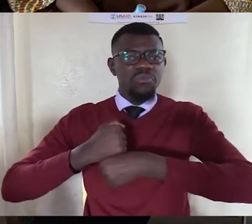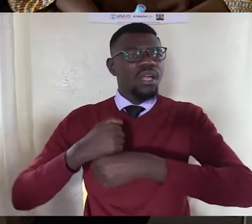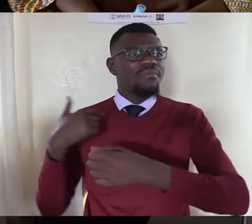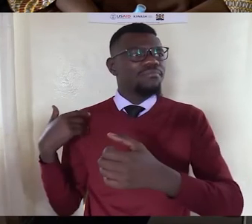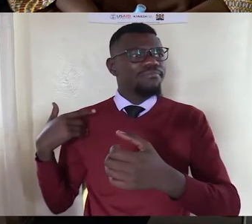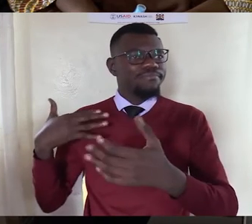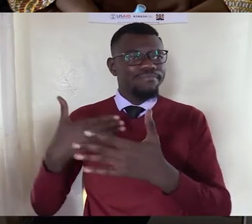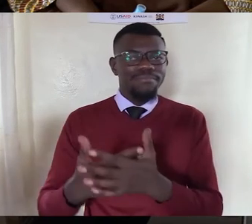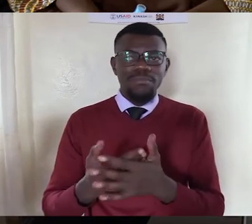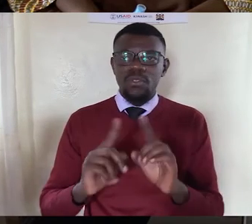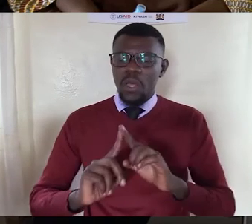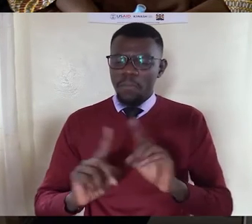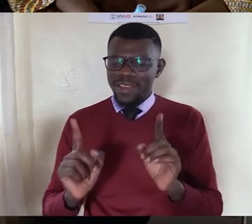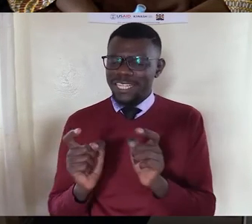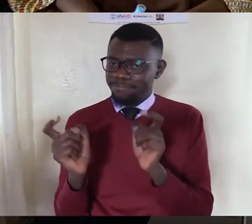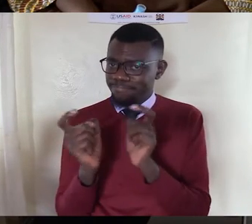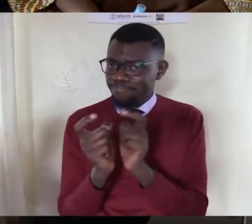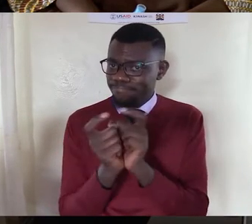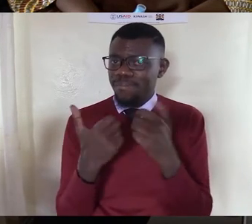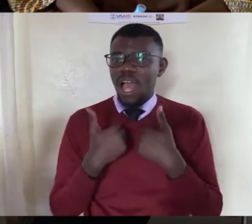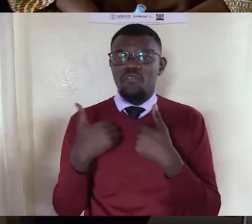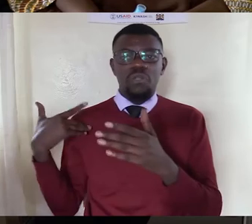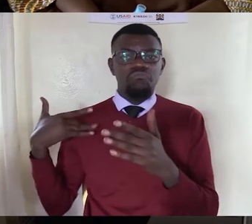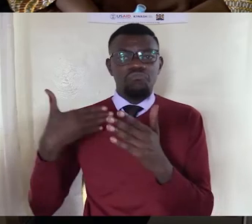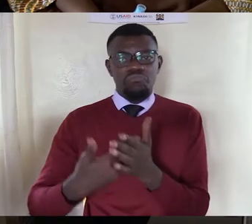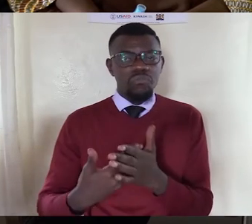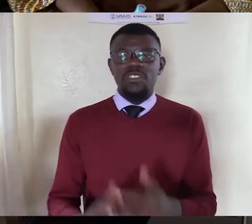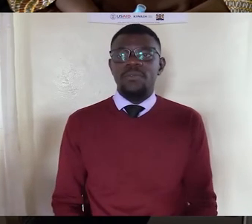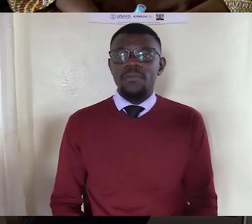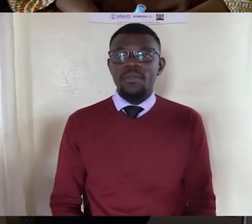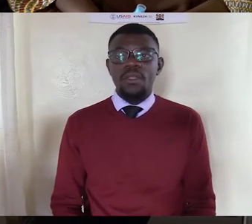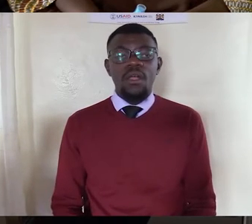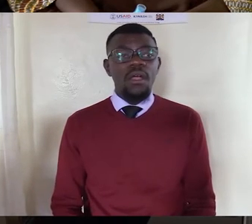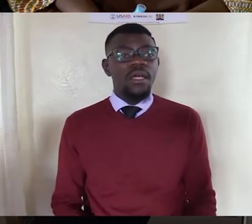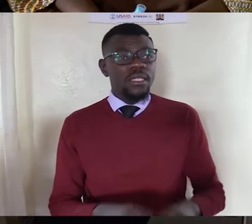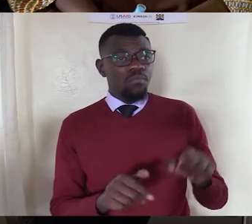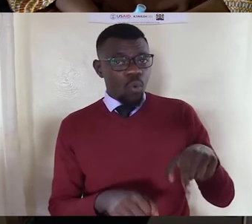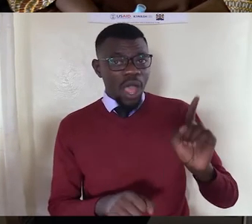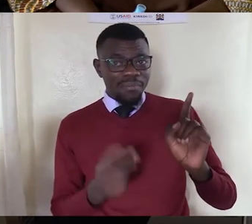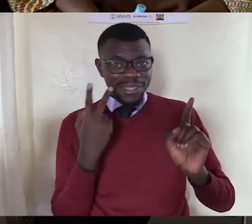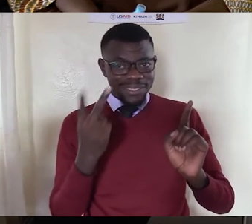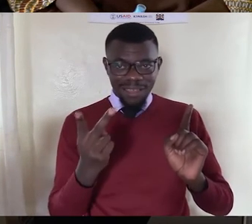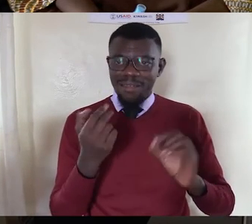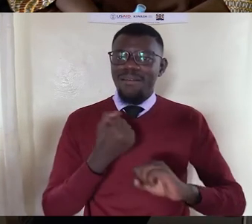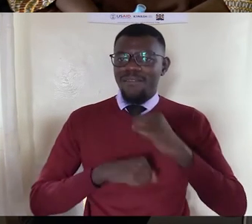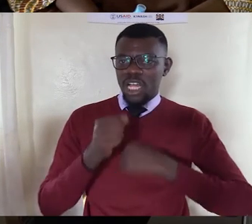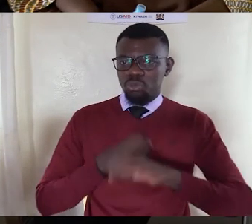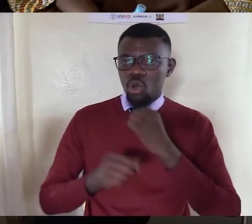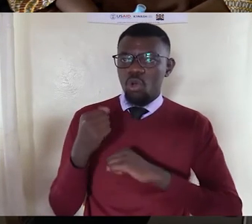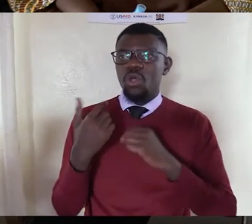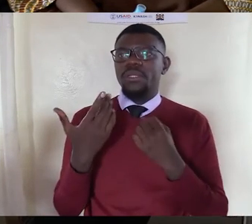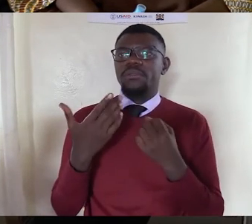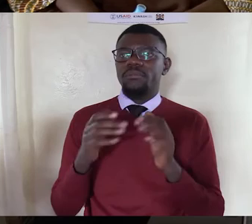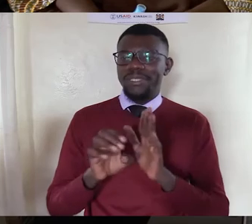that it has taken all this while, and you're still seeking justice. We have seen some interesting, you know, action by, for example,